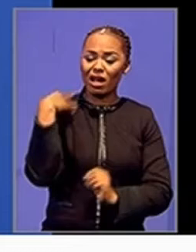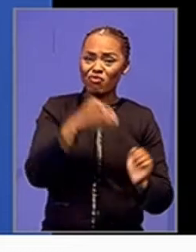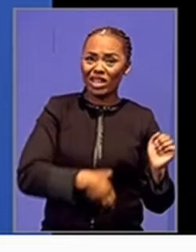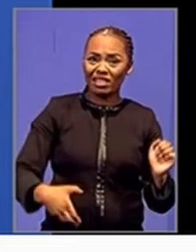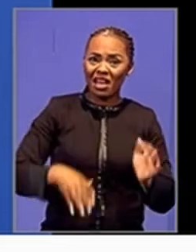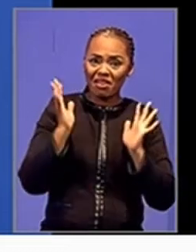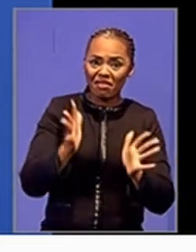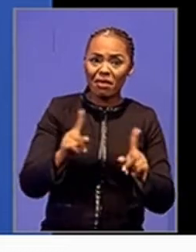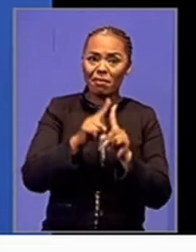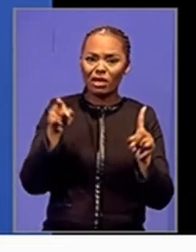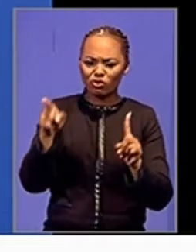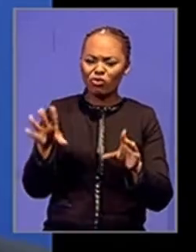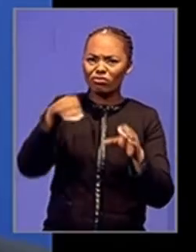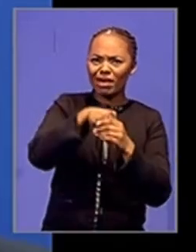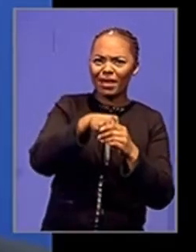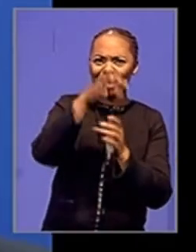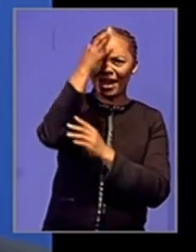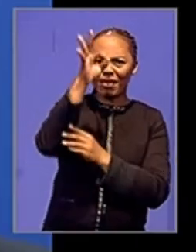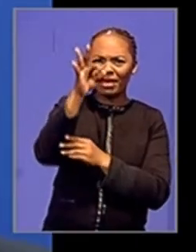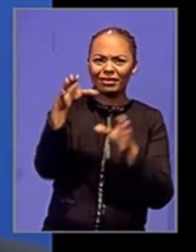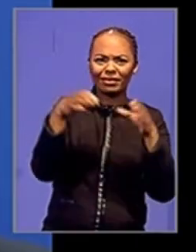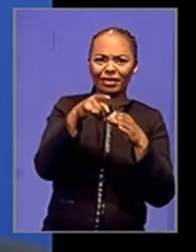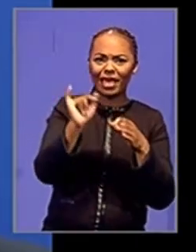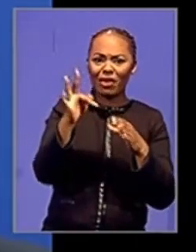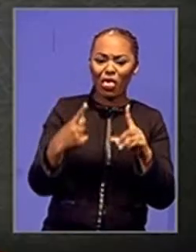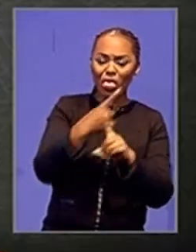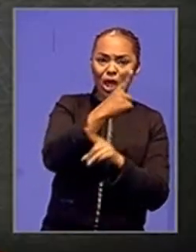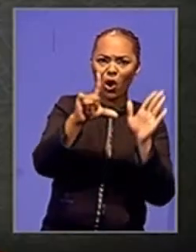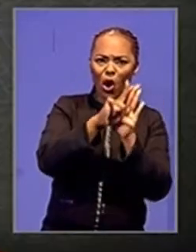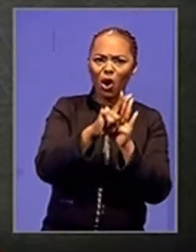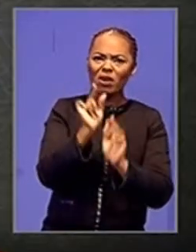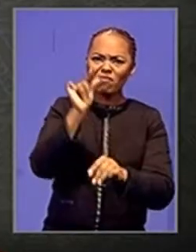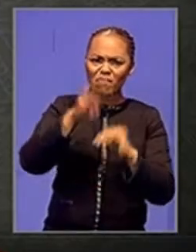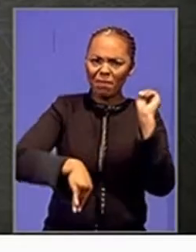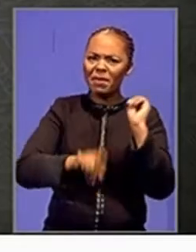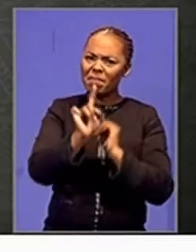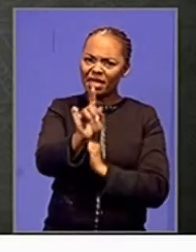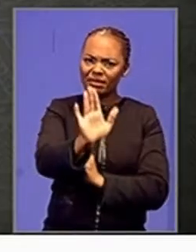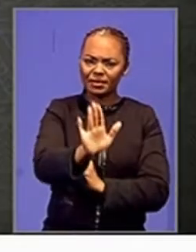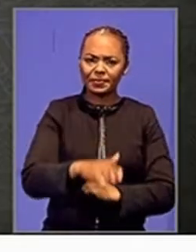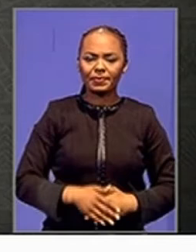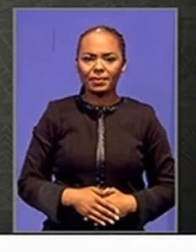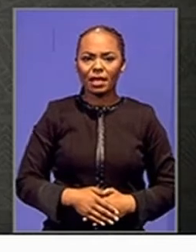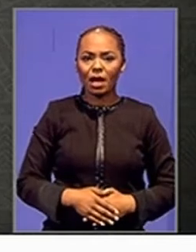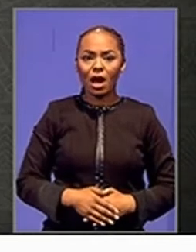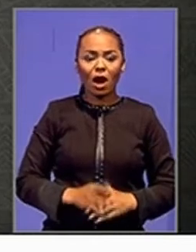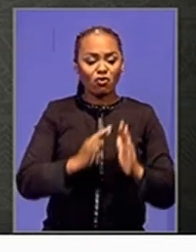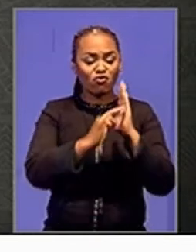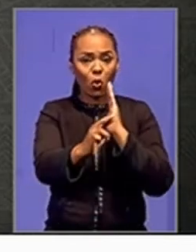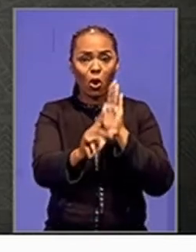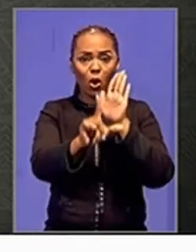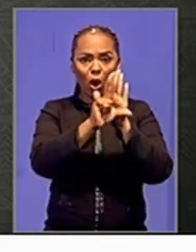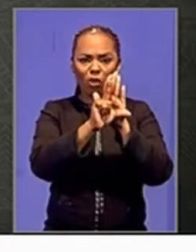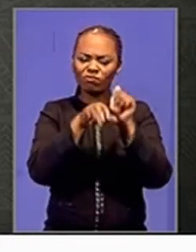with the governing party, that if you break the law, you will be held accountable. As the EFF have always maintained that the rule of law must always be